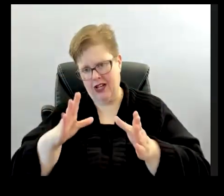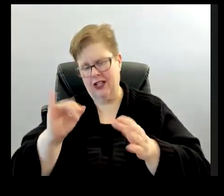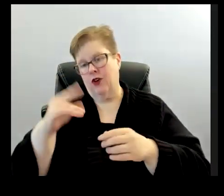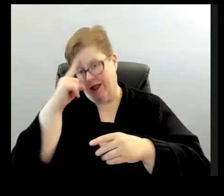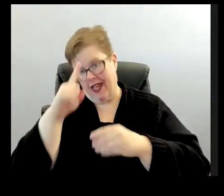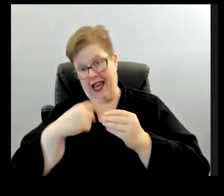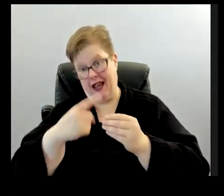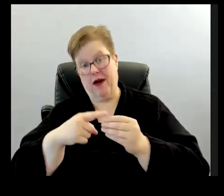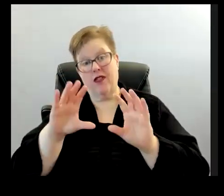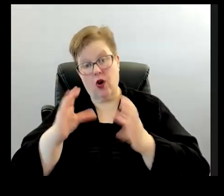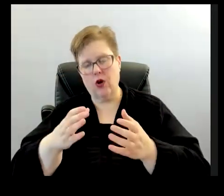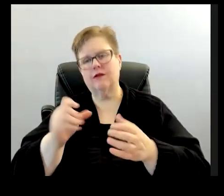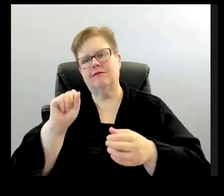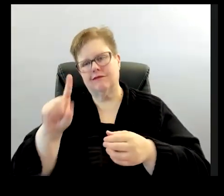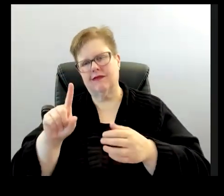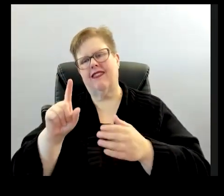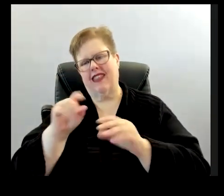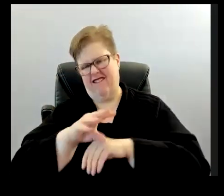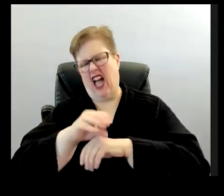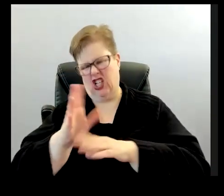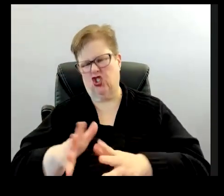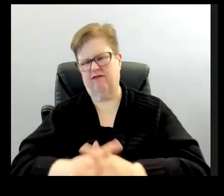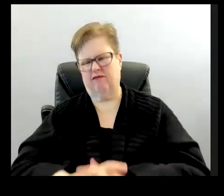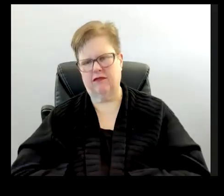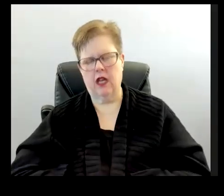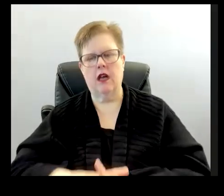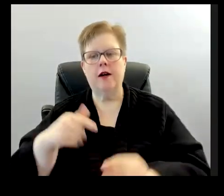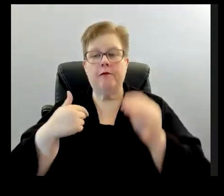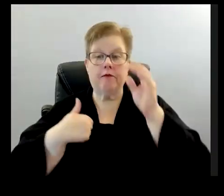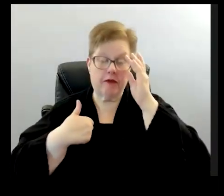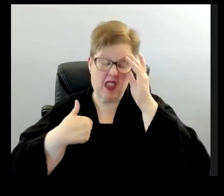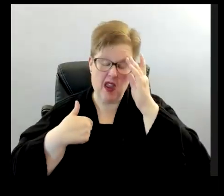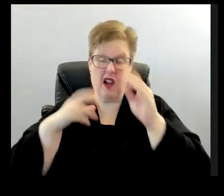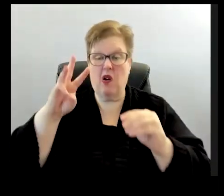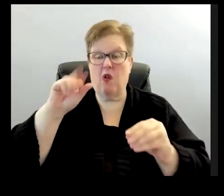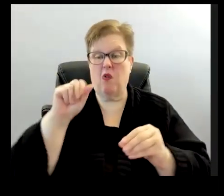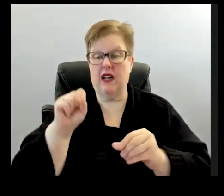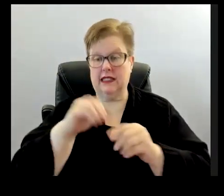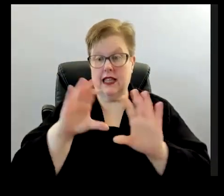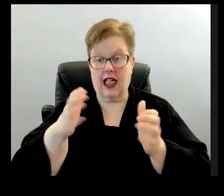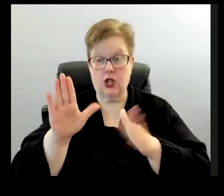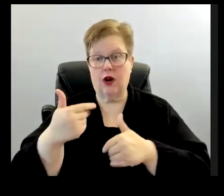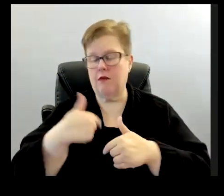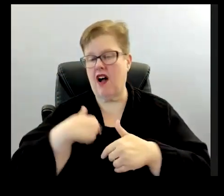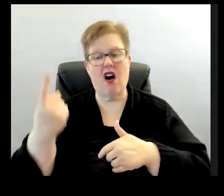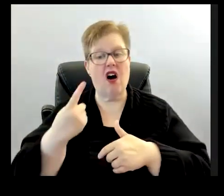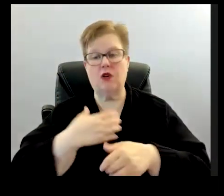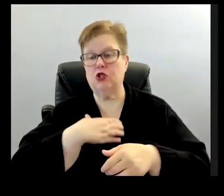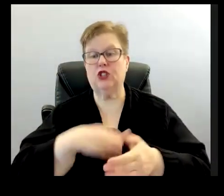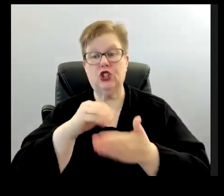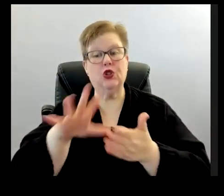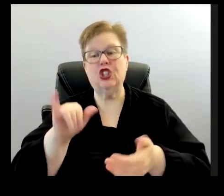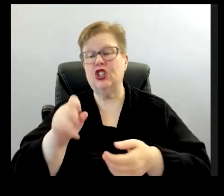about the course, contact your advisor. When I was in the classroom, I always wished that